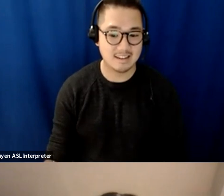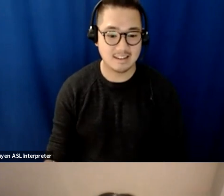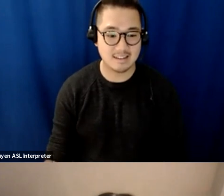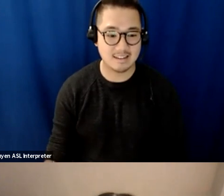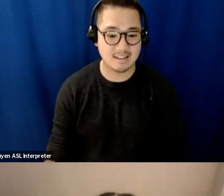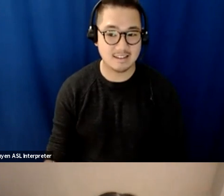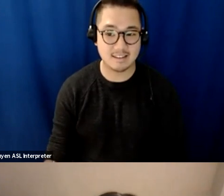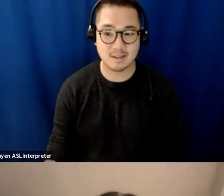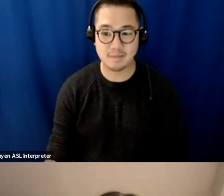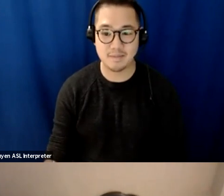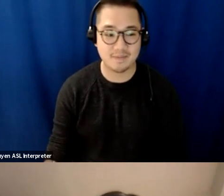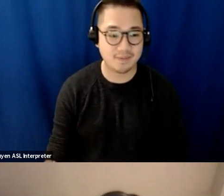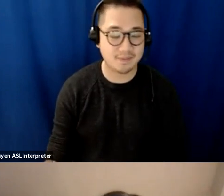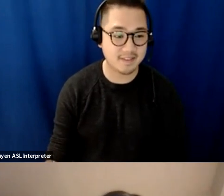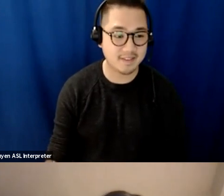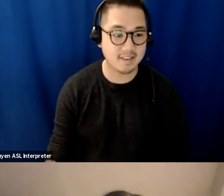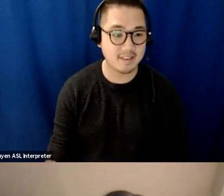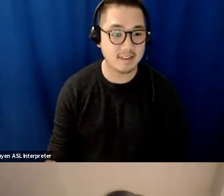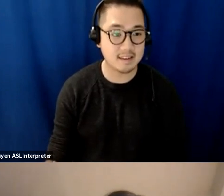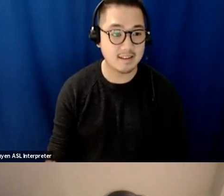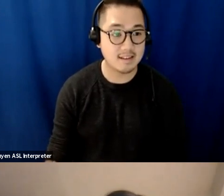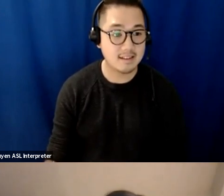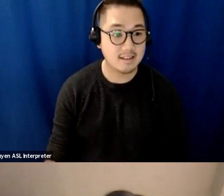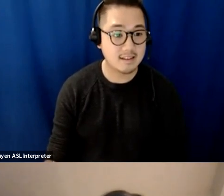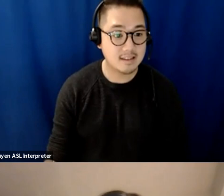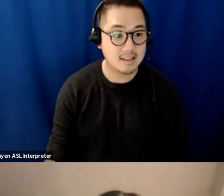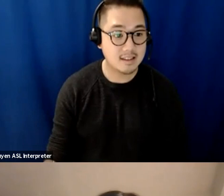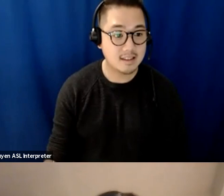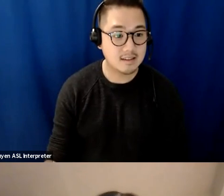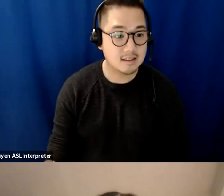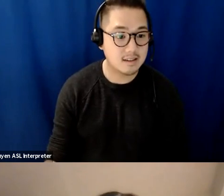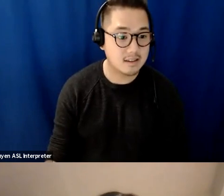Yeah, I had asked if there was some reason you weren't in.